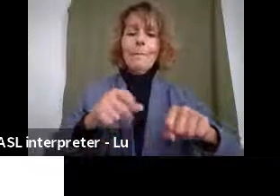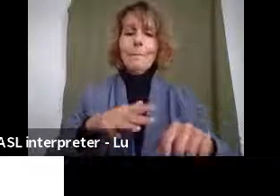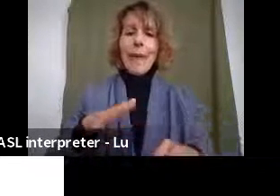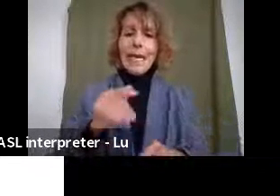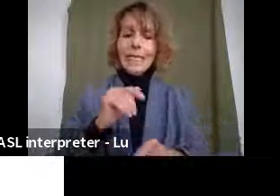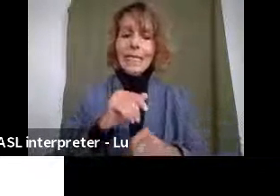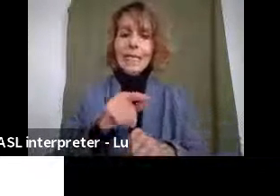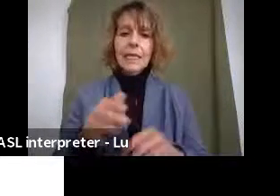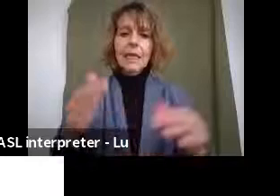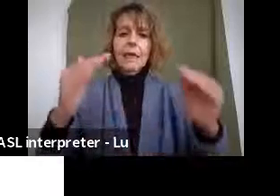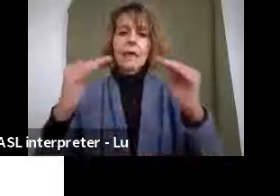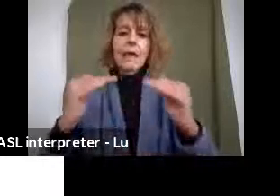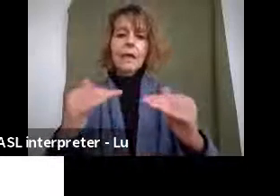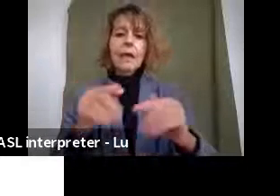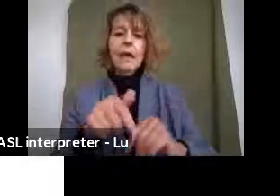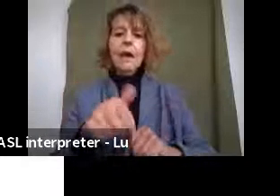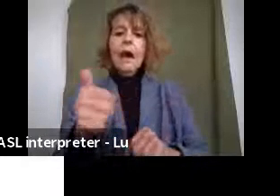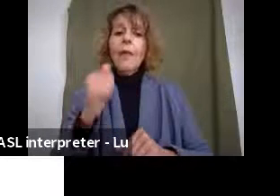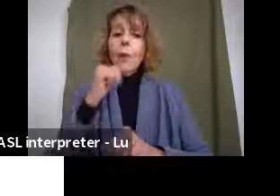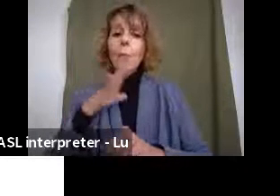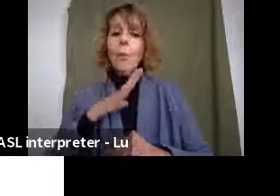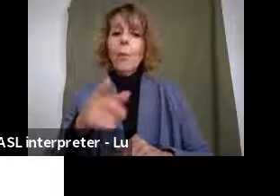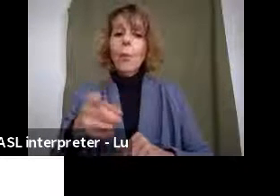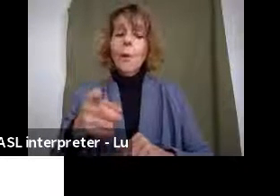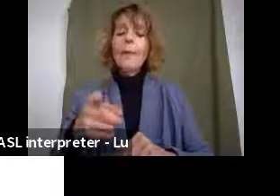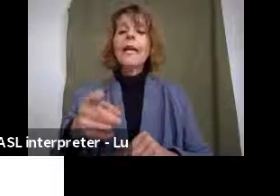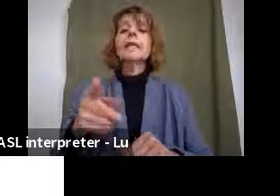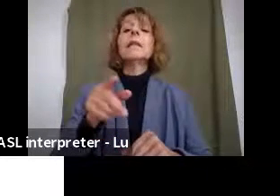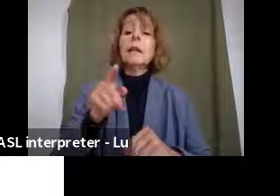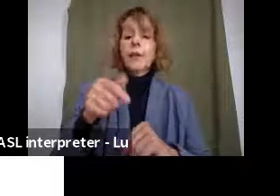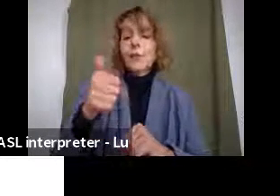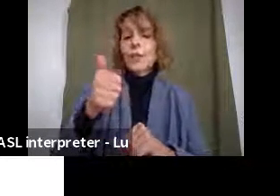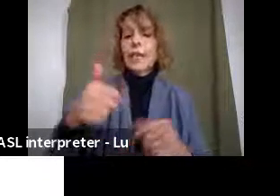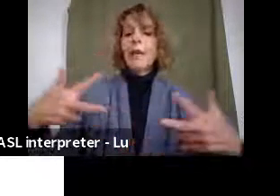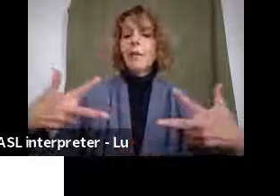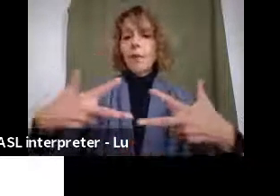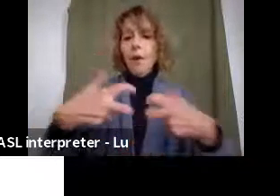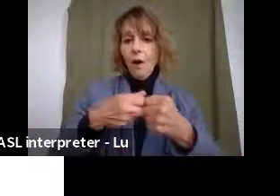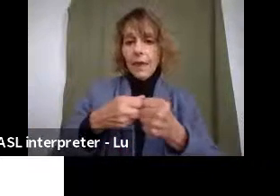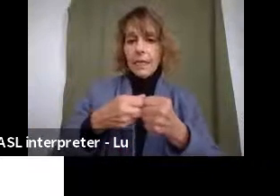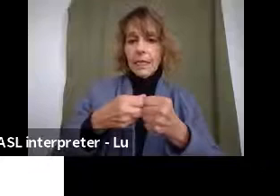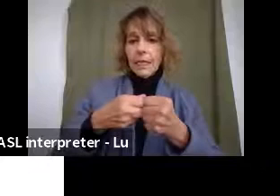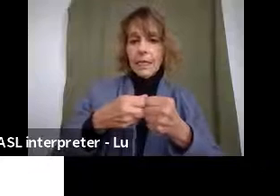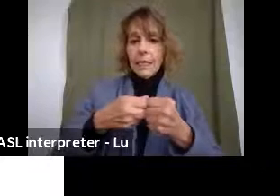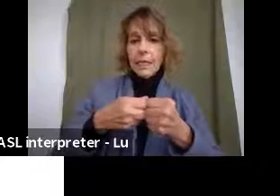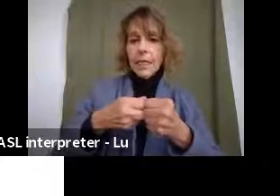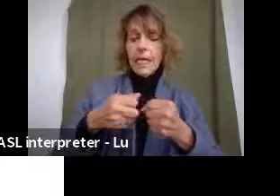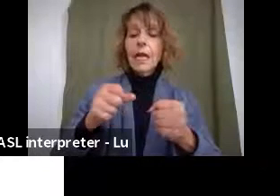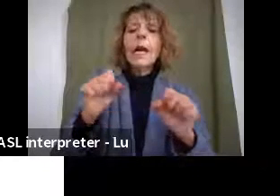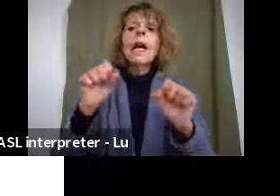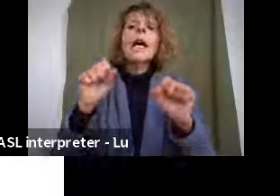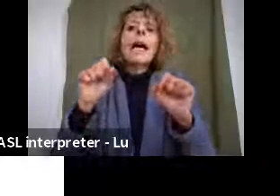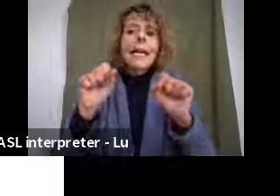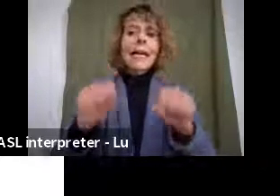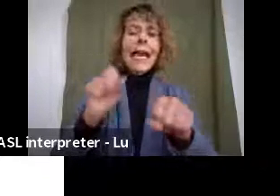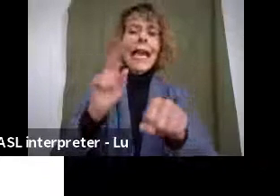lady who was in a car accident. So she is a paraplegic and can use a manual